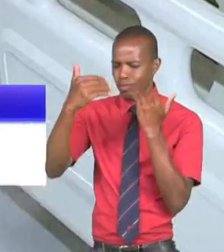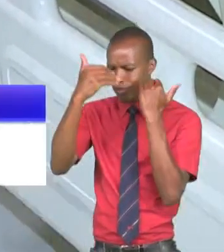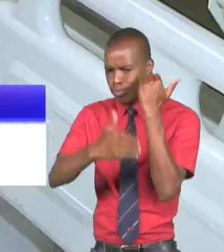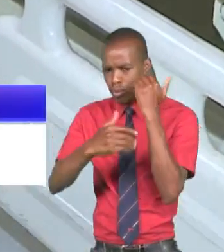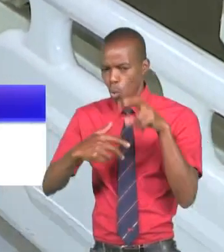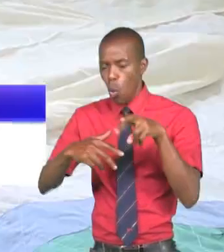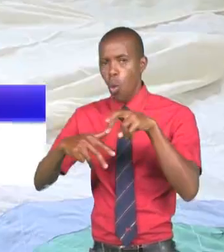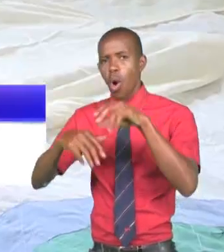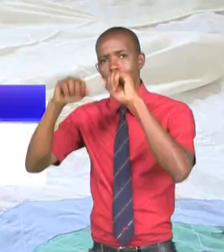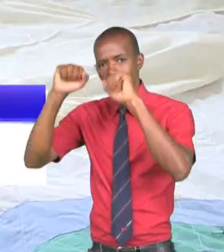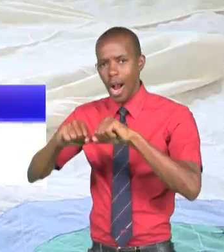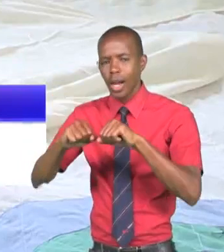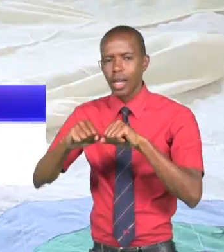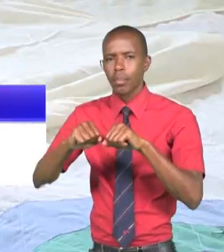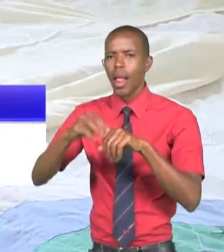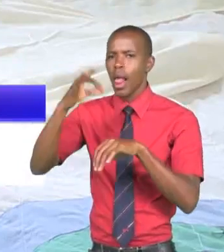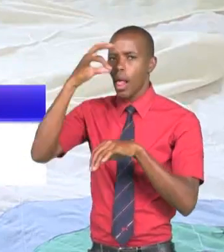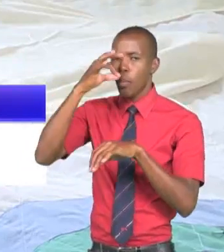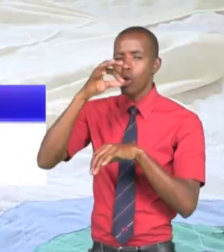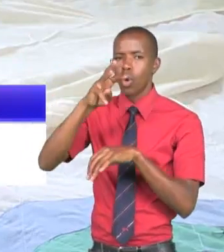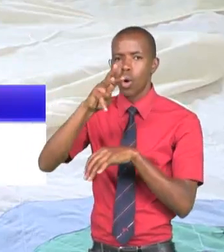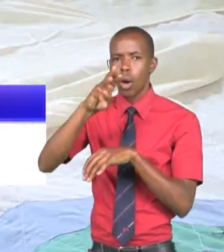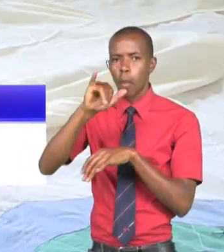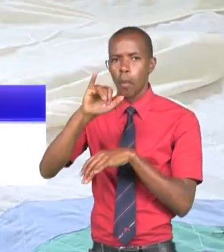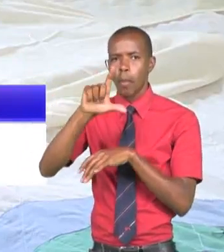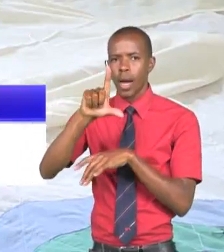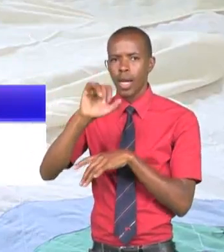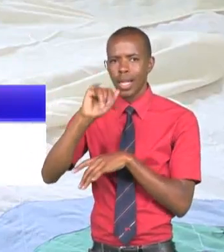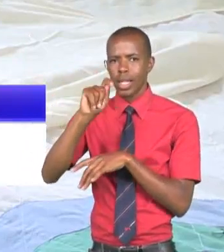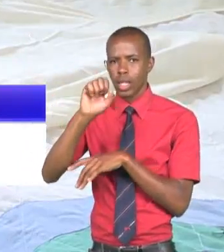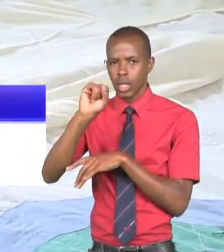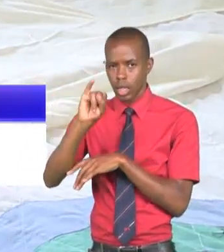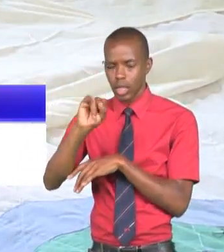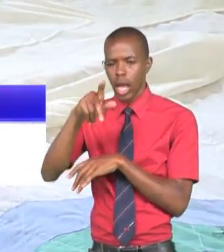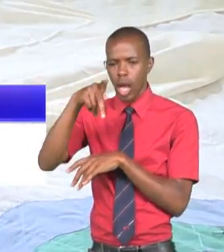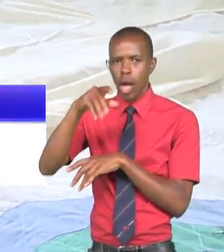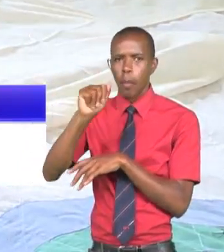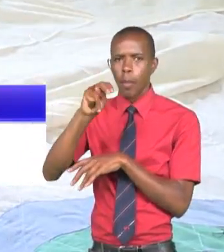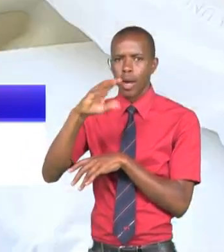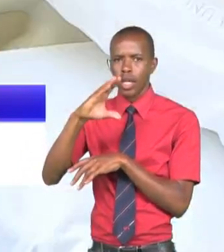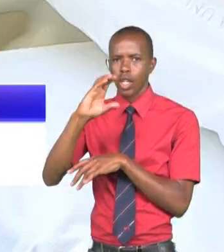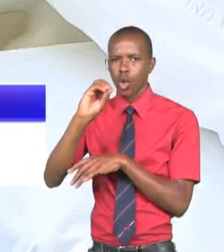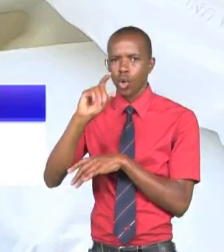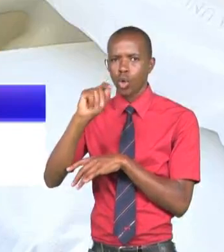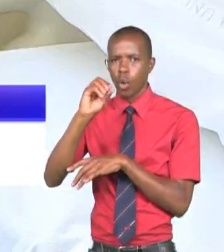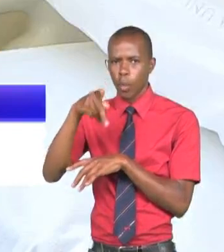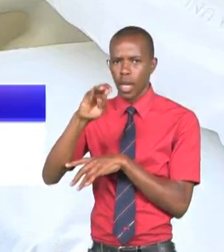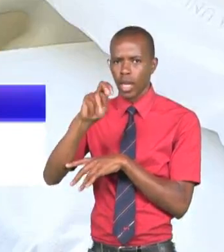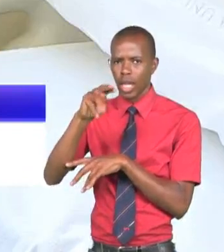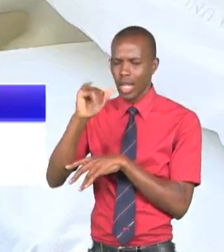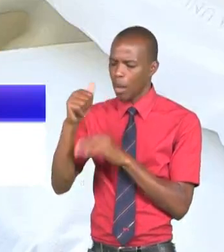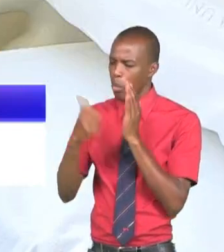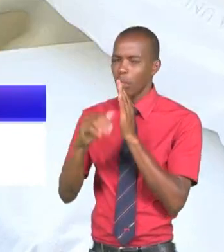childhood, diagnosed with poliomyelitis, pancytopenia, he says the treatment is somehow brutal. The